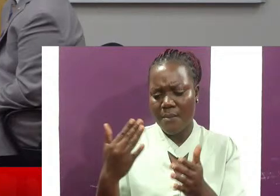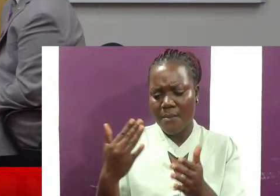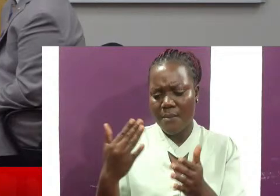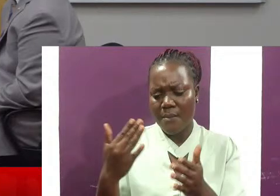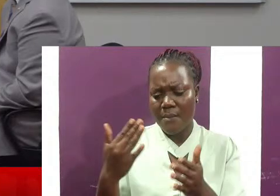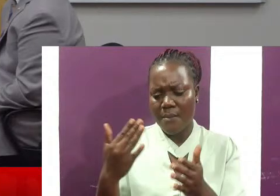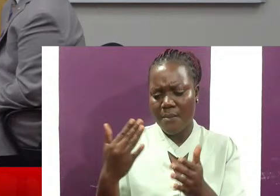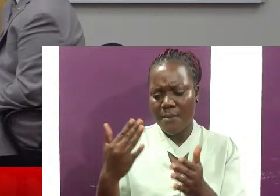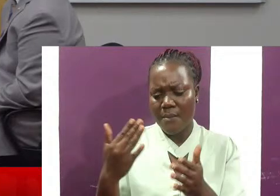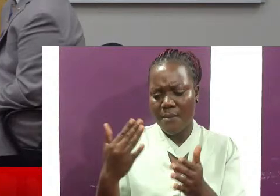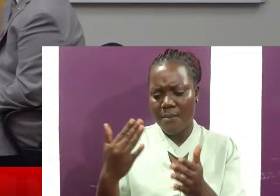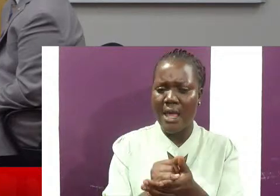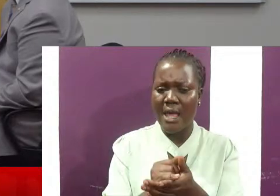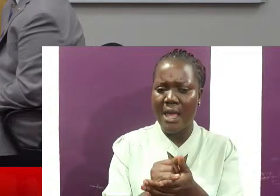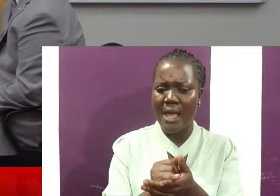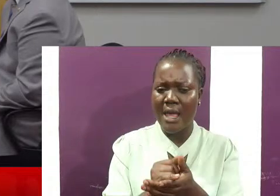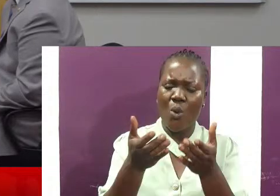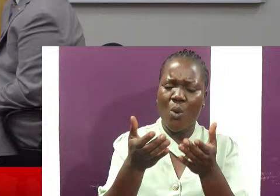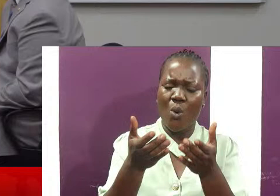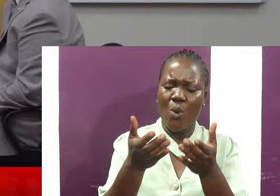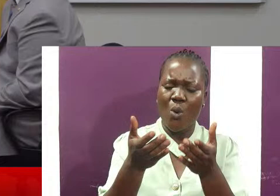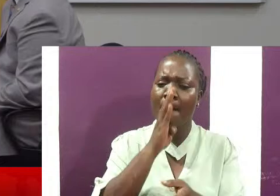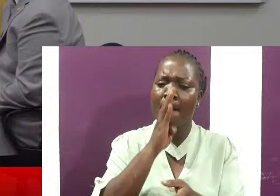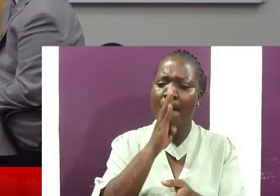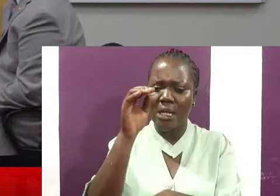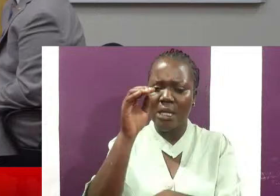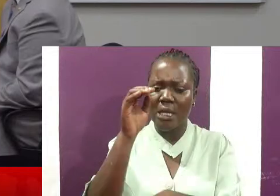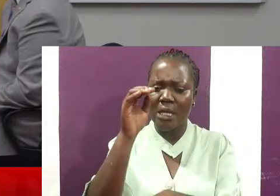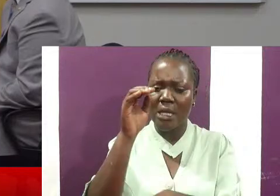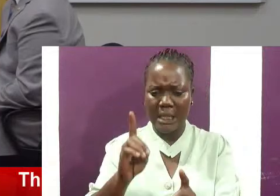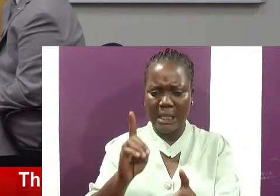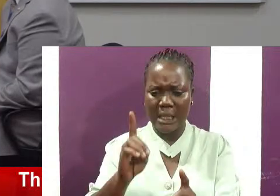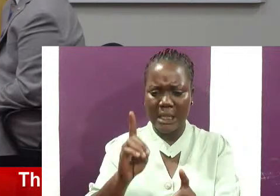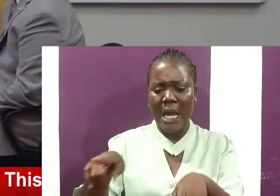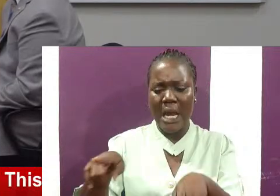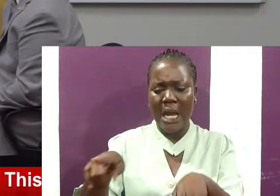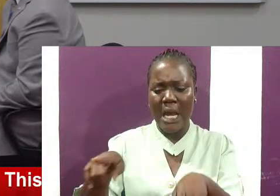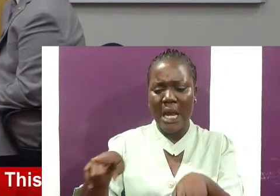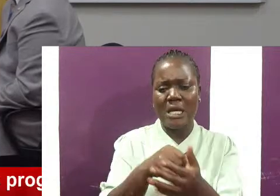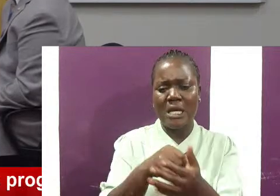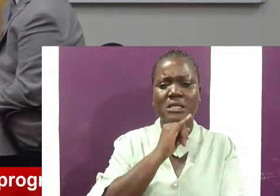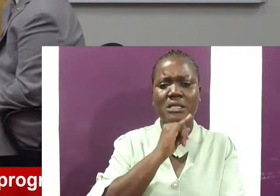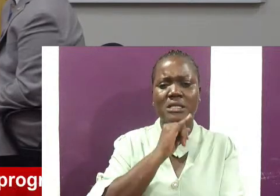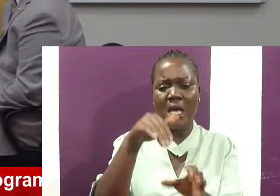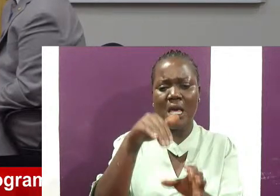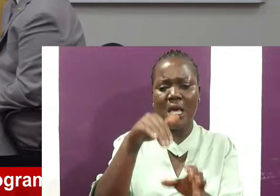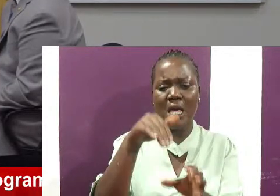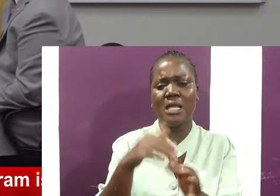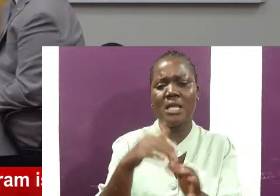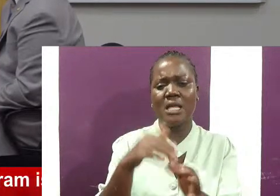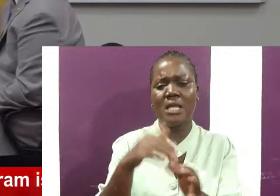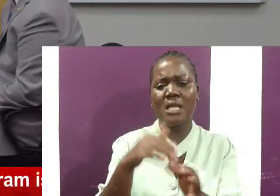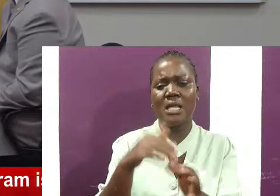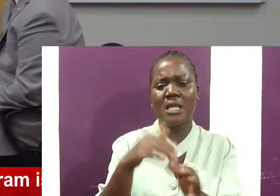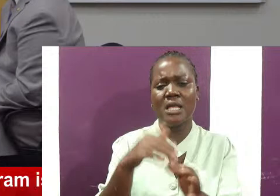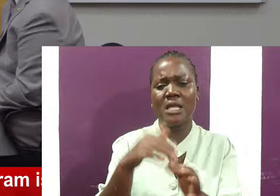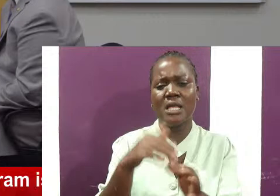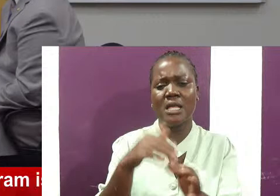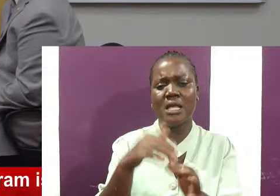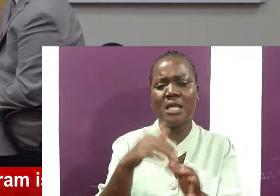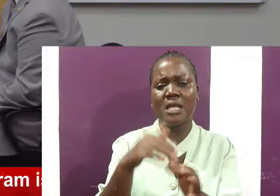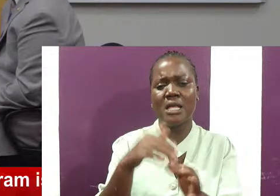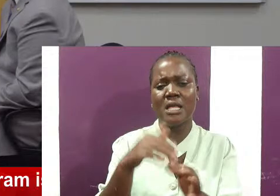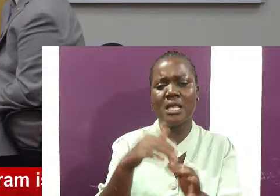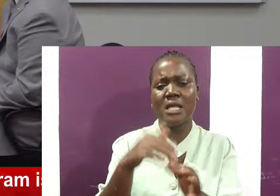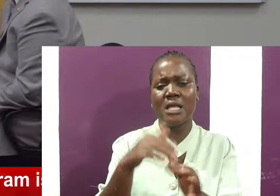done mm-hmm. as it is in heaven. That's right. And so if you're saying that the church is a kingdom and is one, then why is it that God's